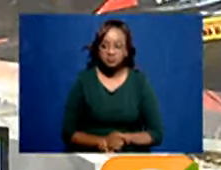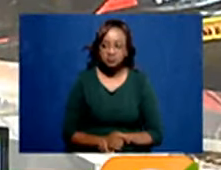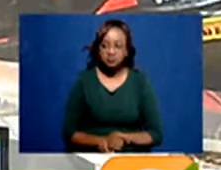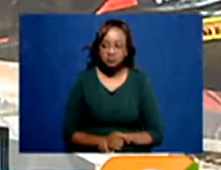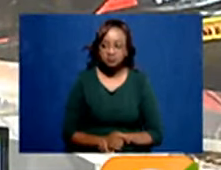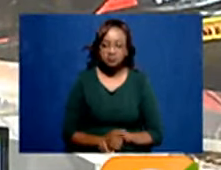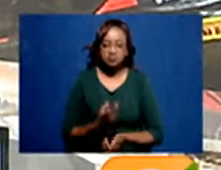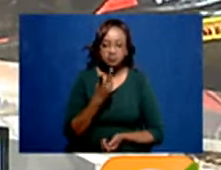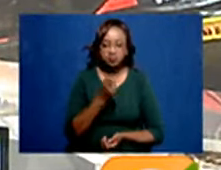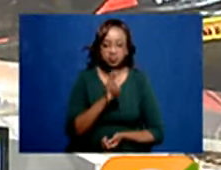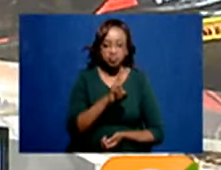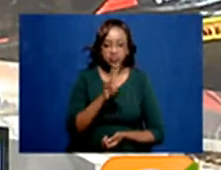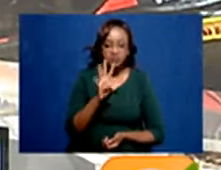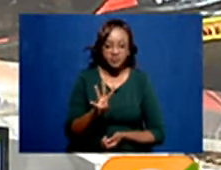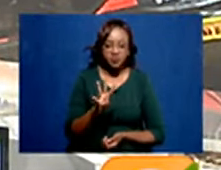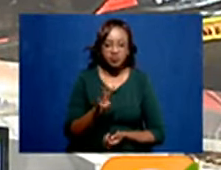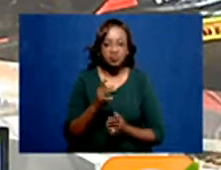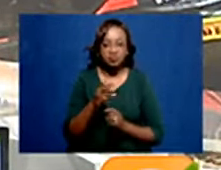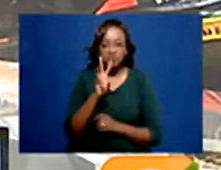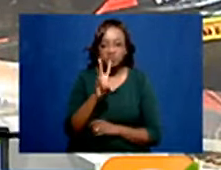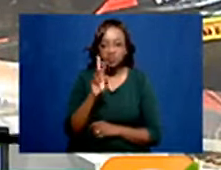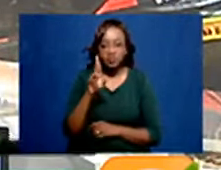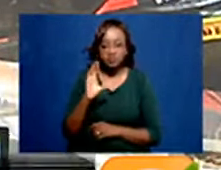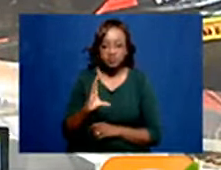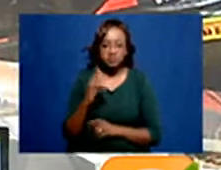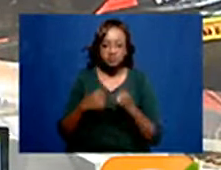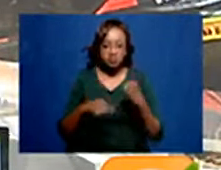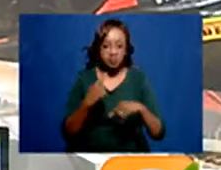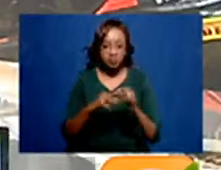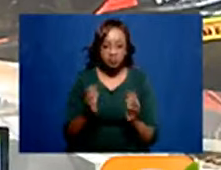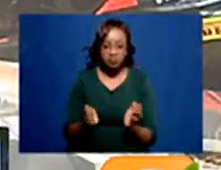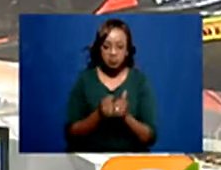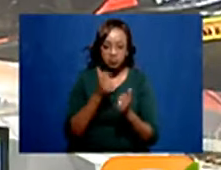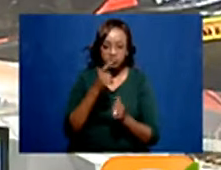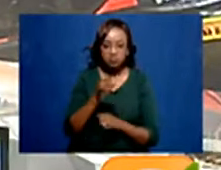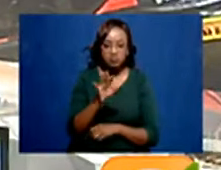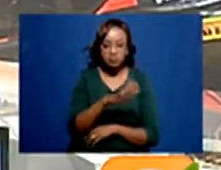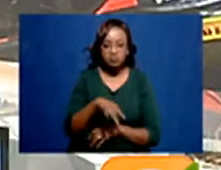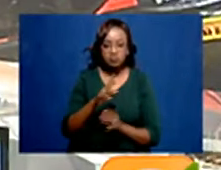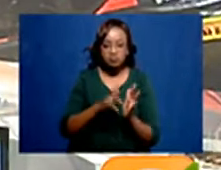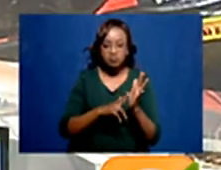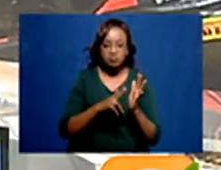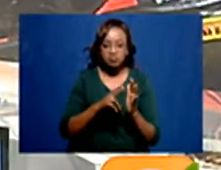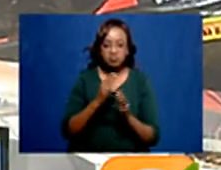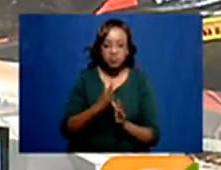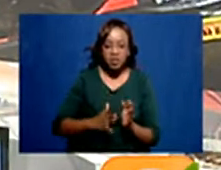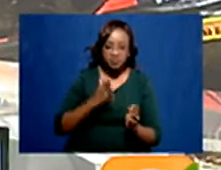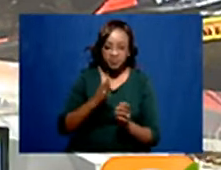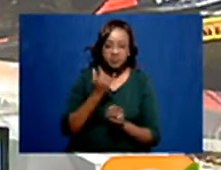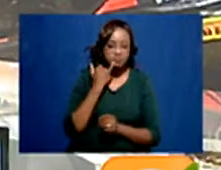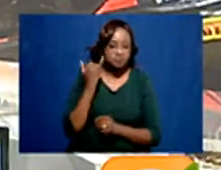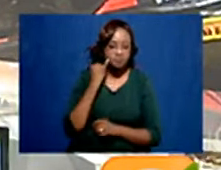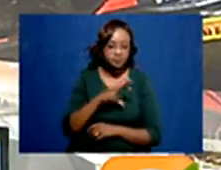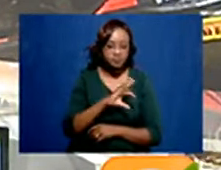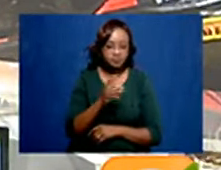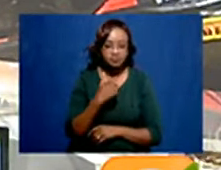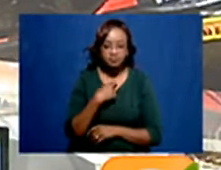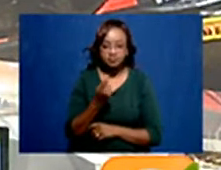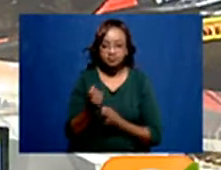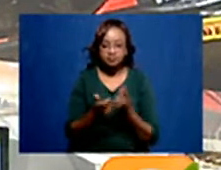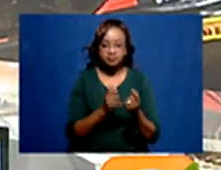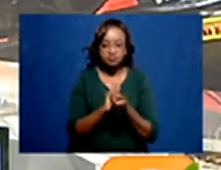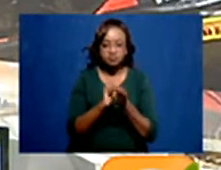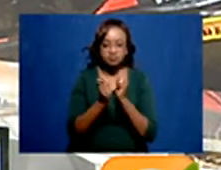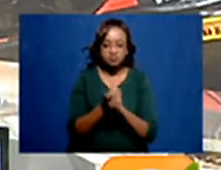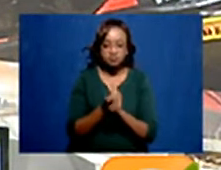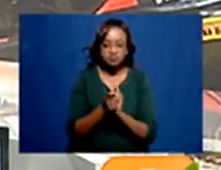The 2024 WRC Safari Rally will be held over the Easter holidays in Naivasha, Nakuru County, with minimal changes made to the